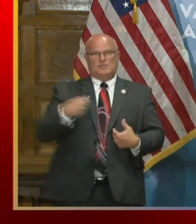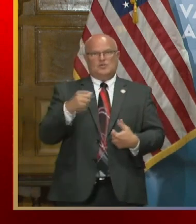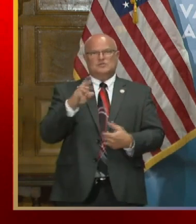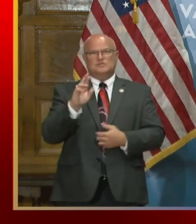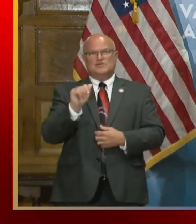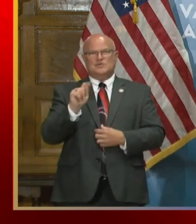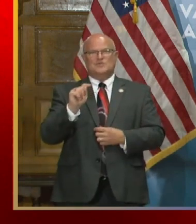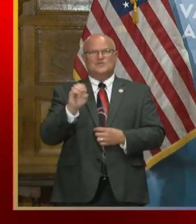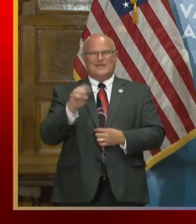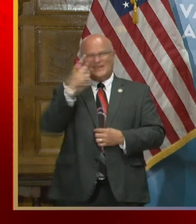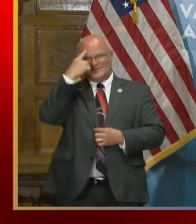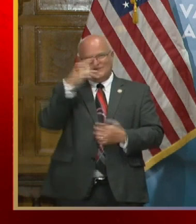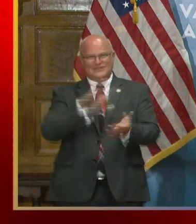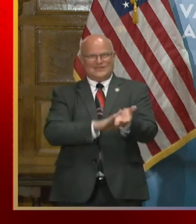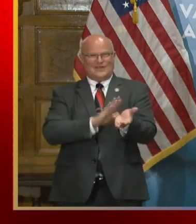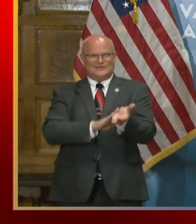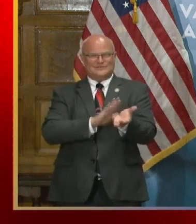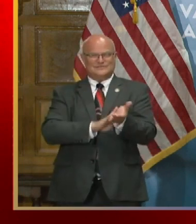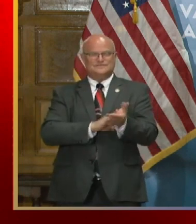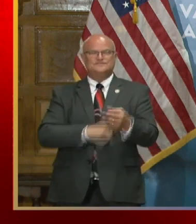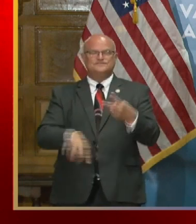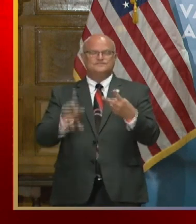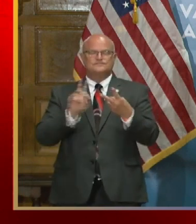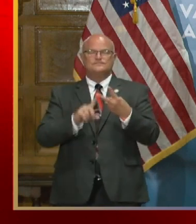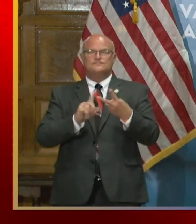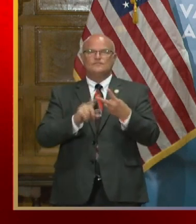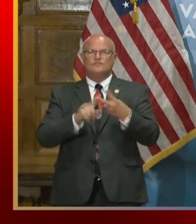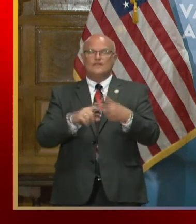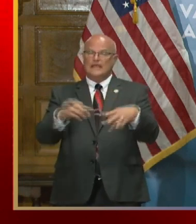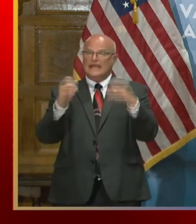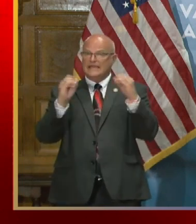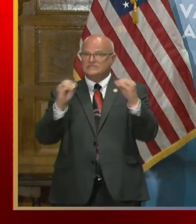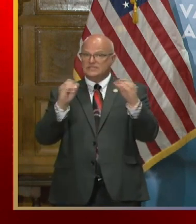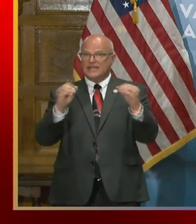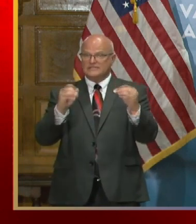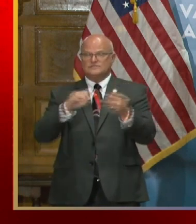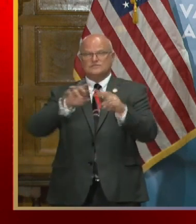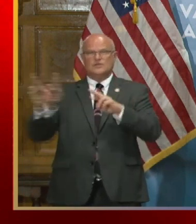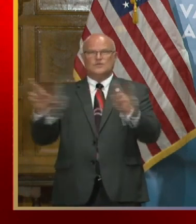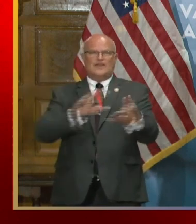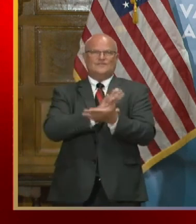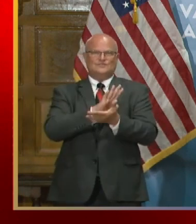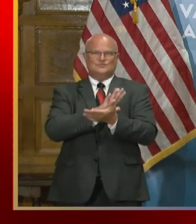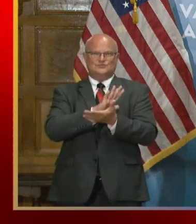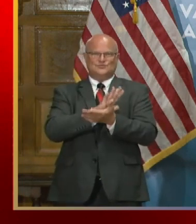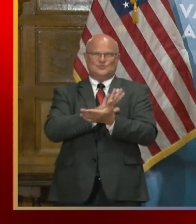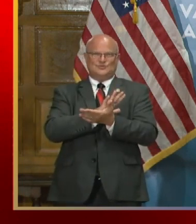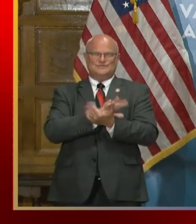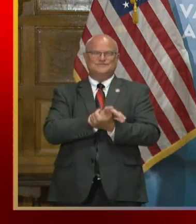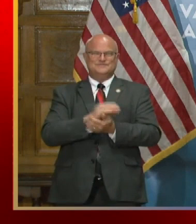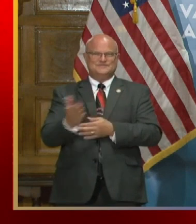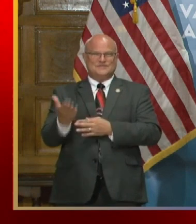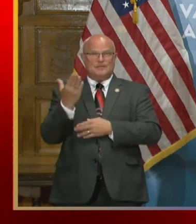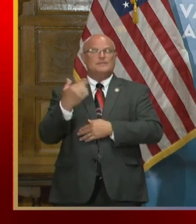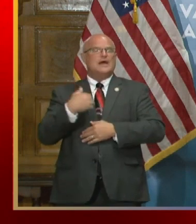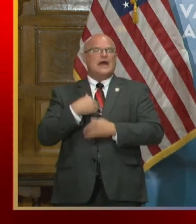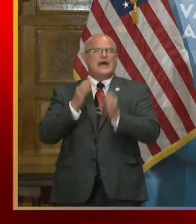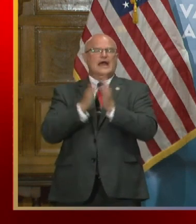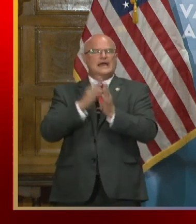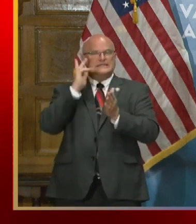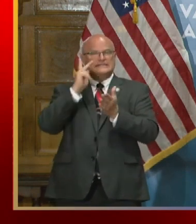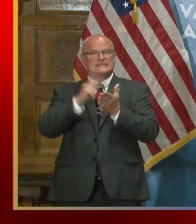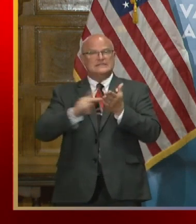rate that we're increasing it to. Secondly, I want to talk about education as we get ready for school. I asked